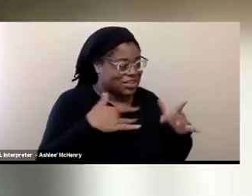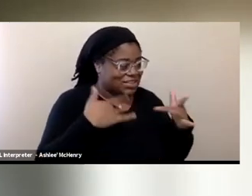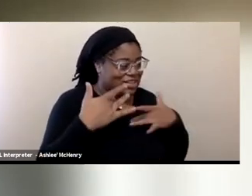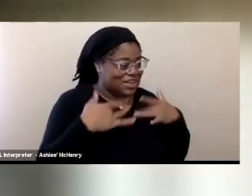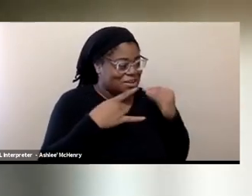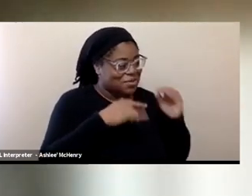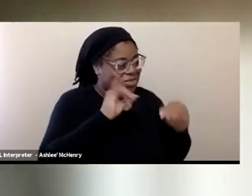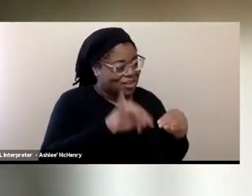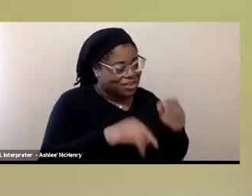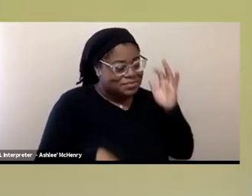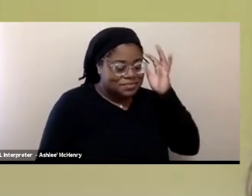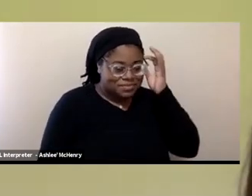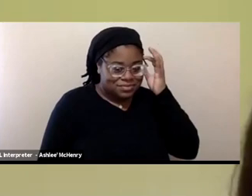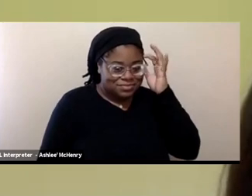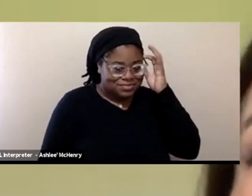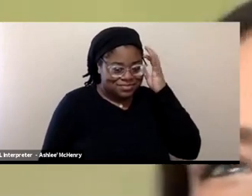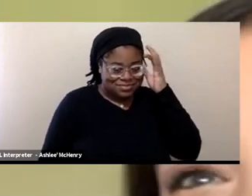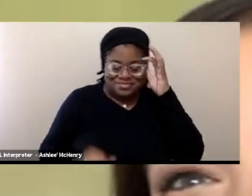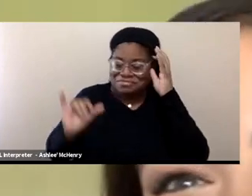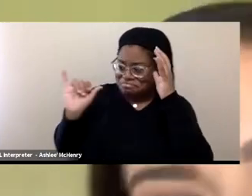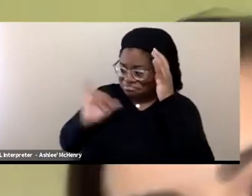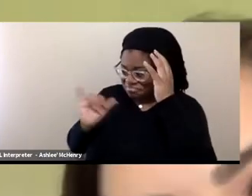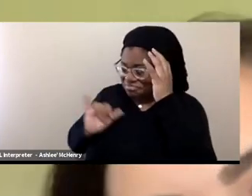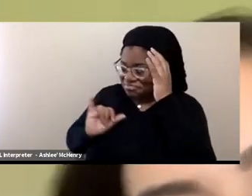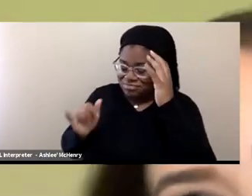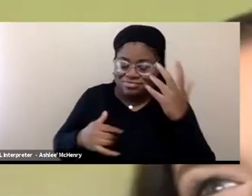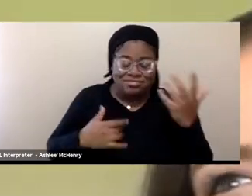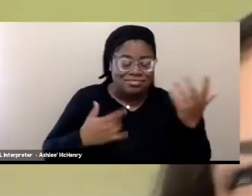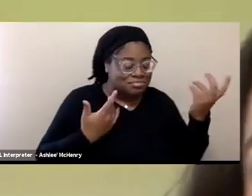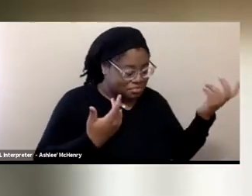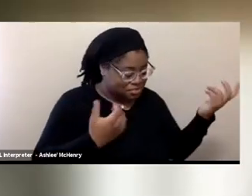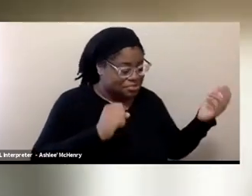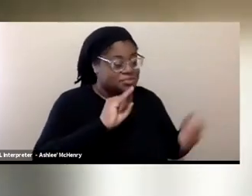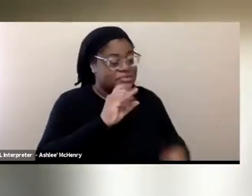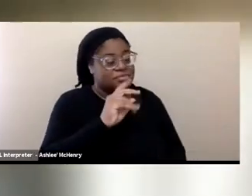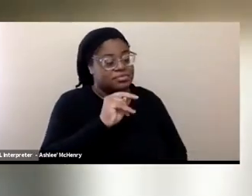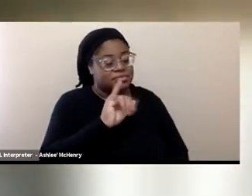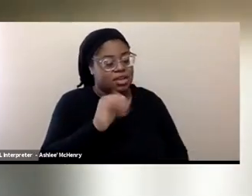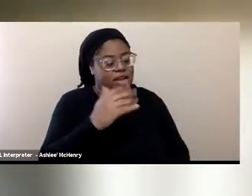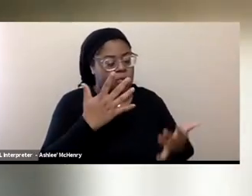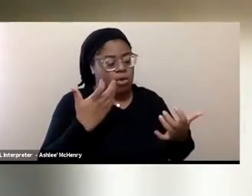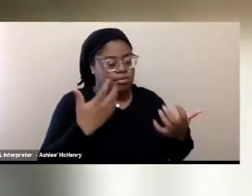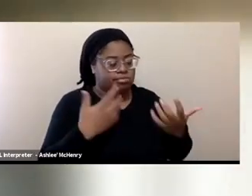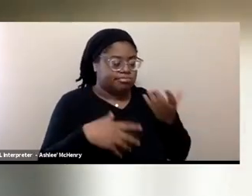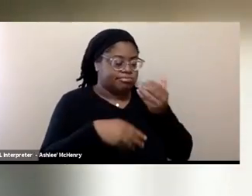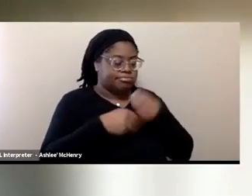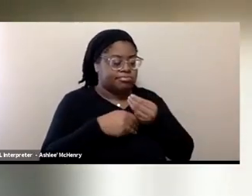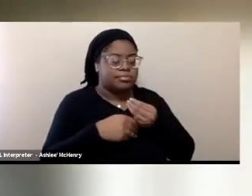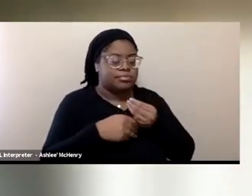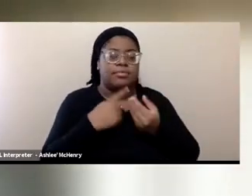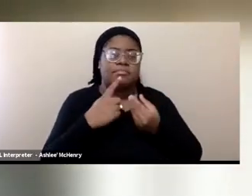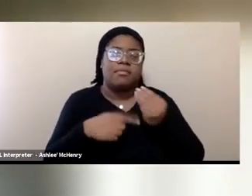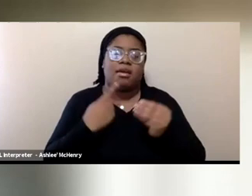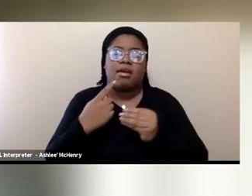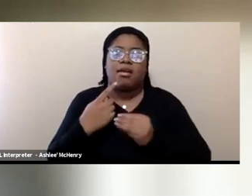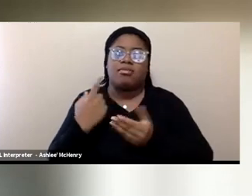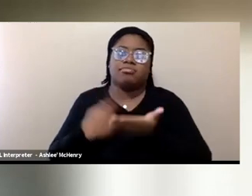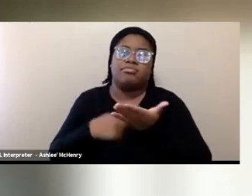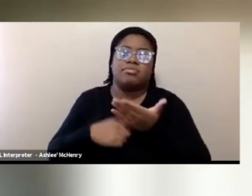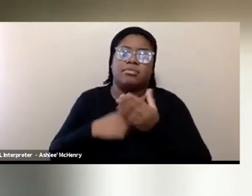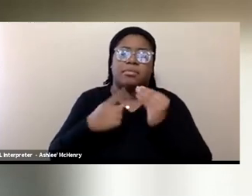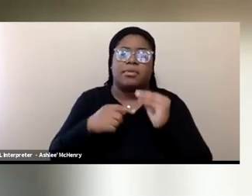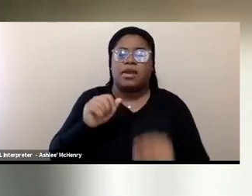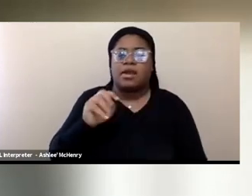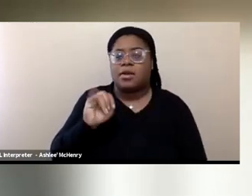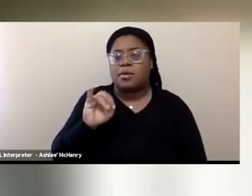that. Me too. Sydney, I want to build on what we were talking about with Miranda in terms